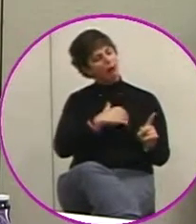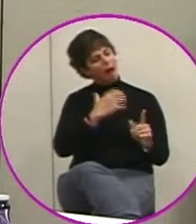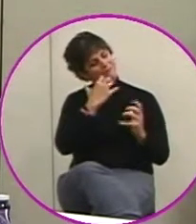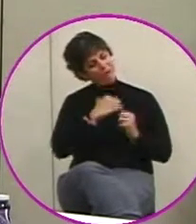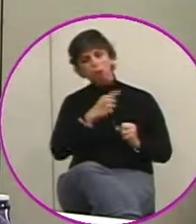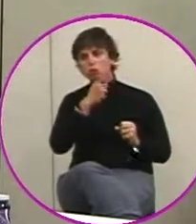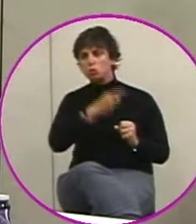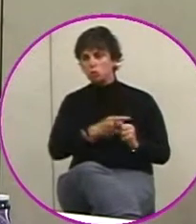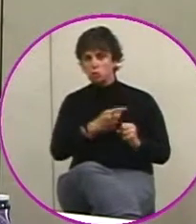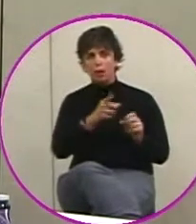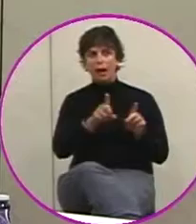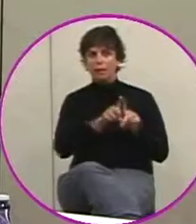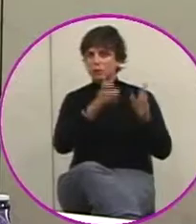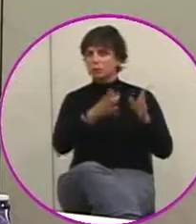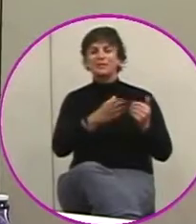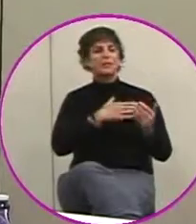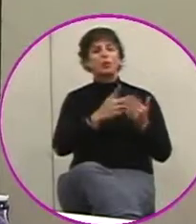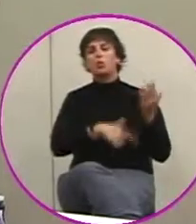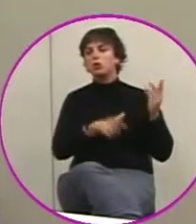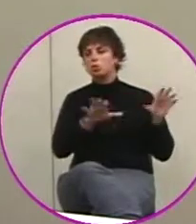person regardless of what you do.